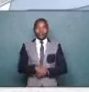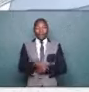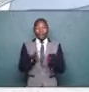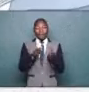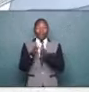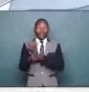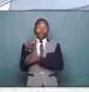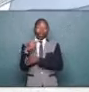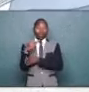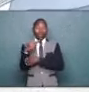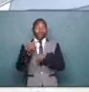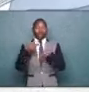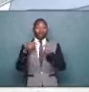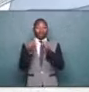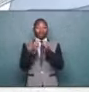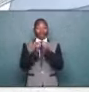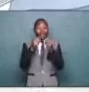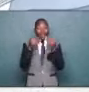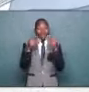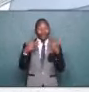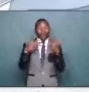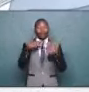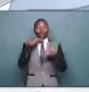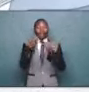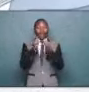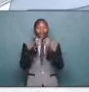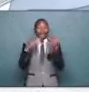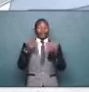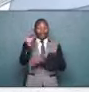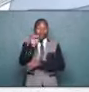Phase 2 will run from 18th to 19th September